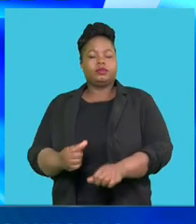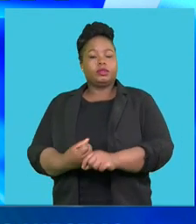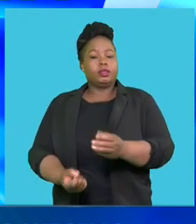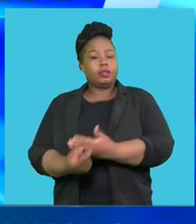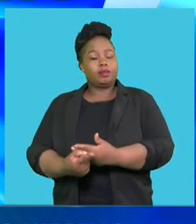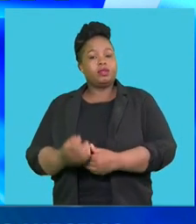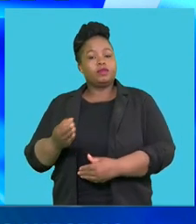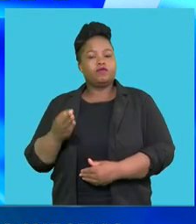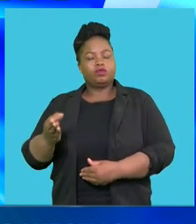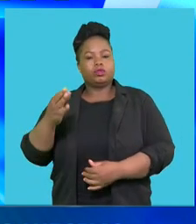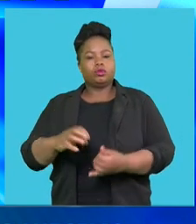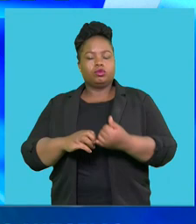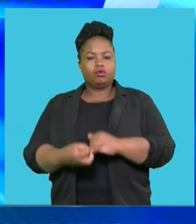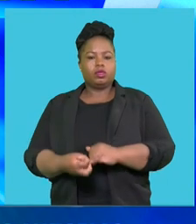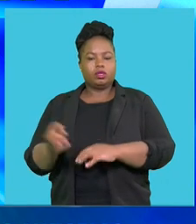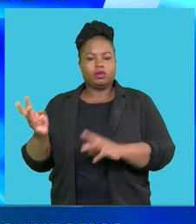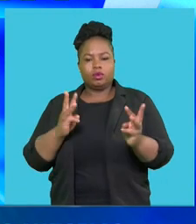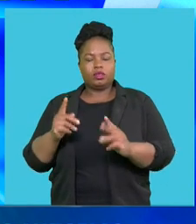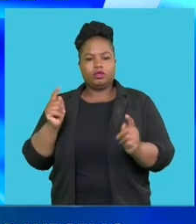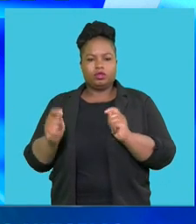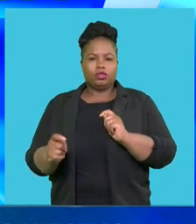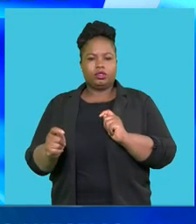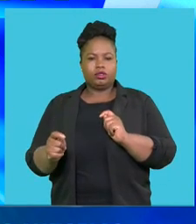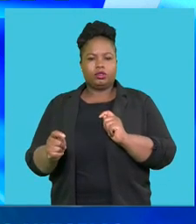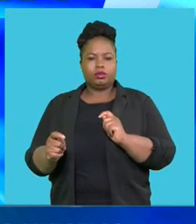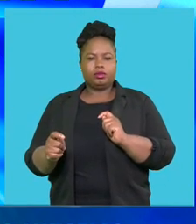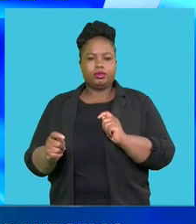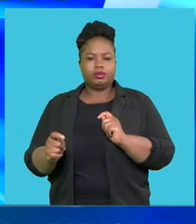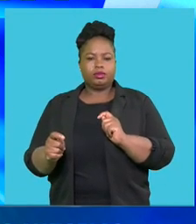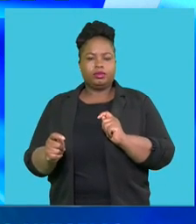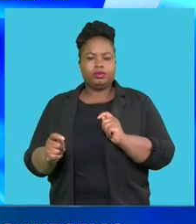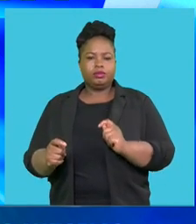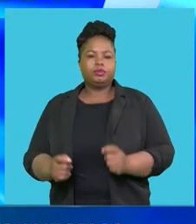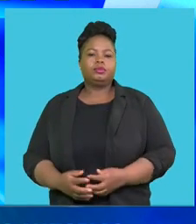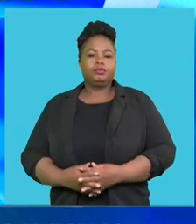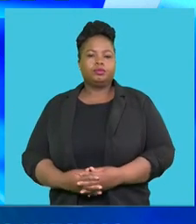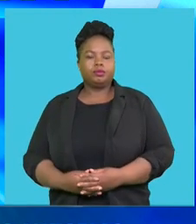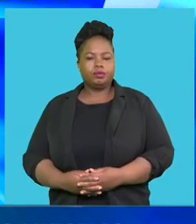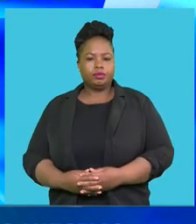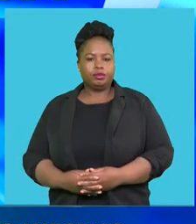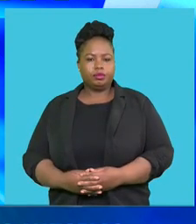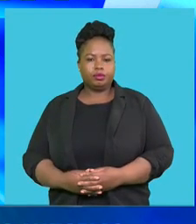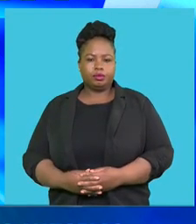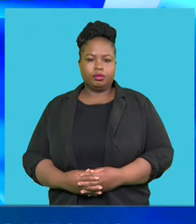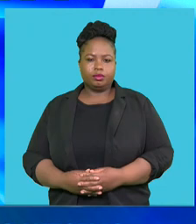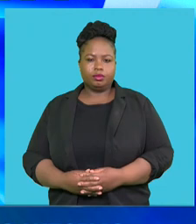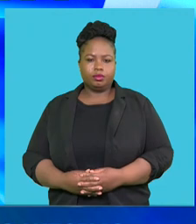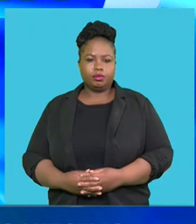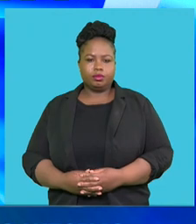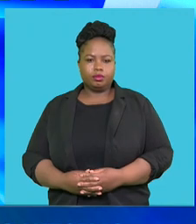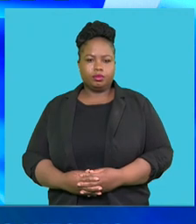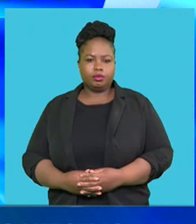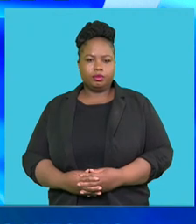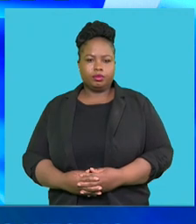sizayo eglue ni no kukukukuga kwe esimo sezulu Umshanga no gububanje leo constitution hile Bramfonteingei tuba za sekseni na